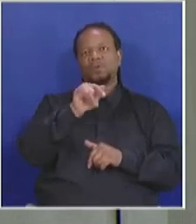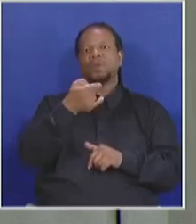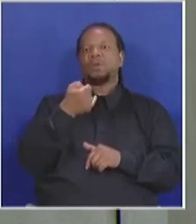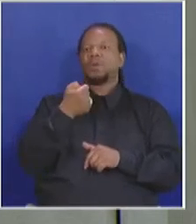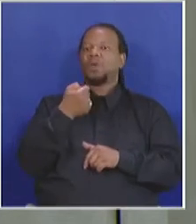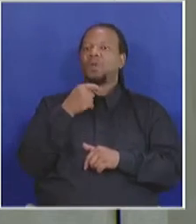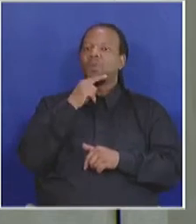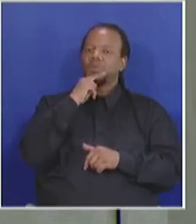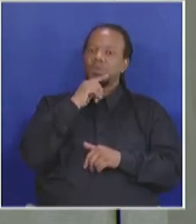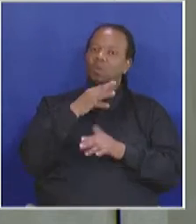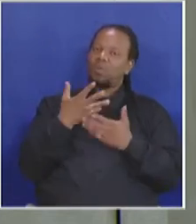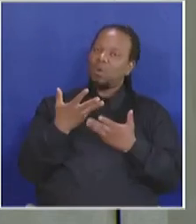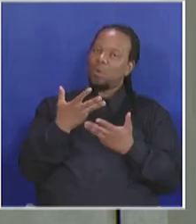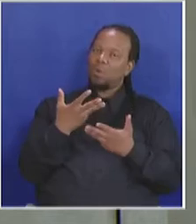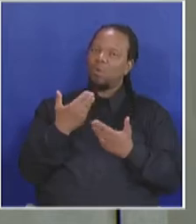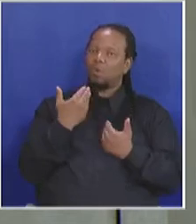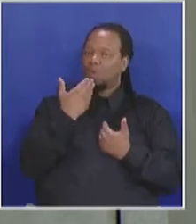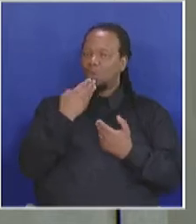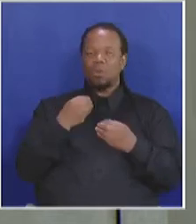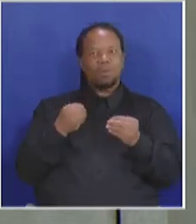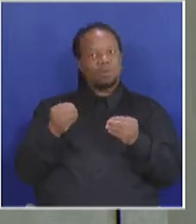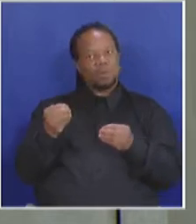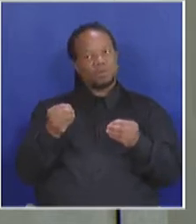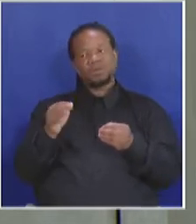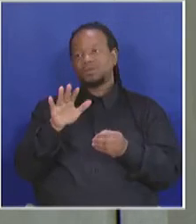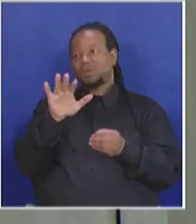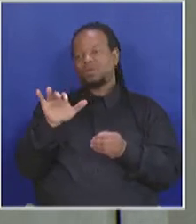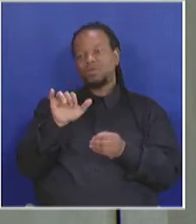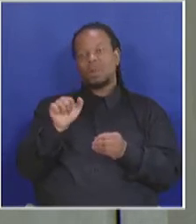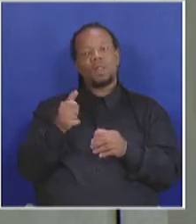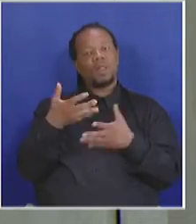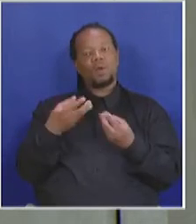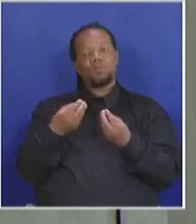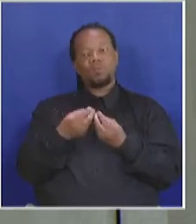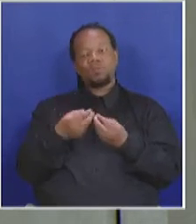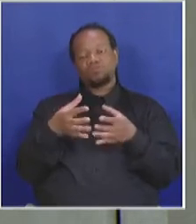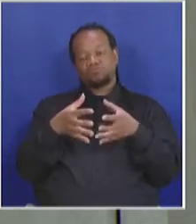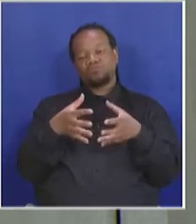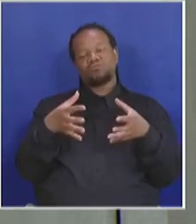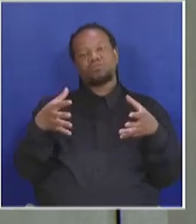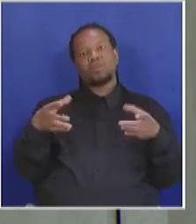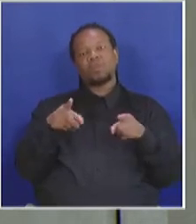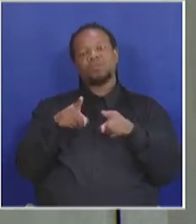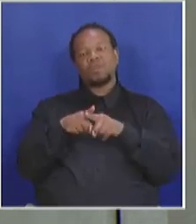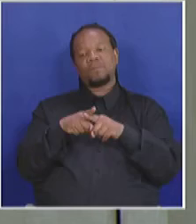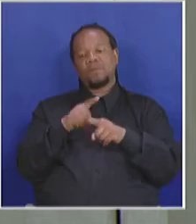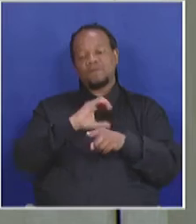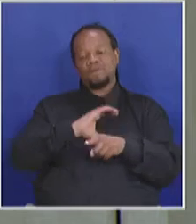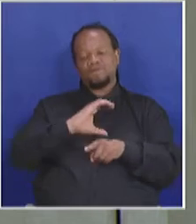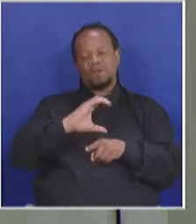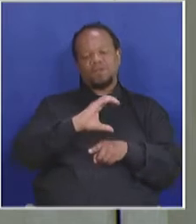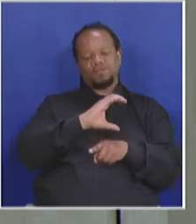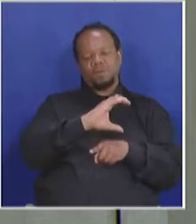Airports Company of South Africa, have experienced massive growth and investment in the recent past. As a matter of